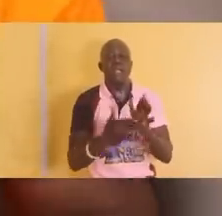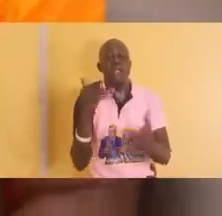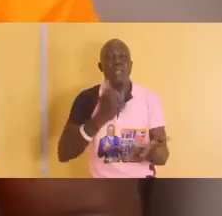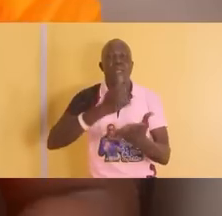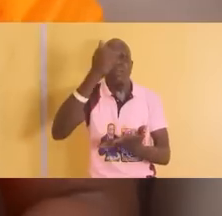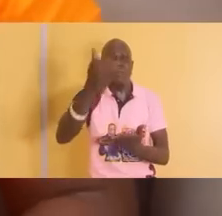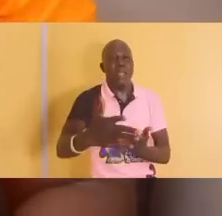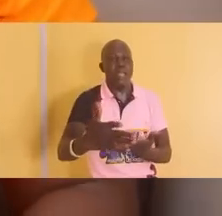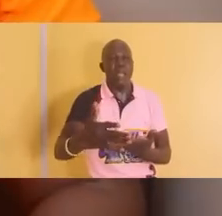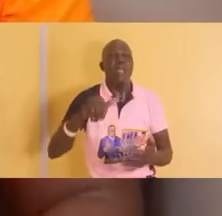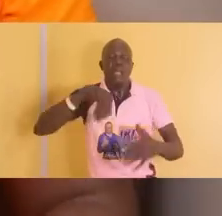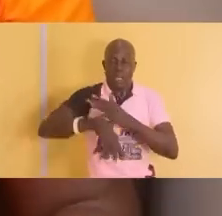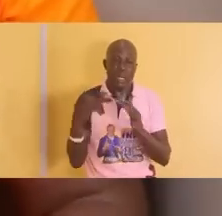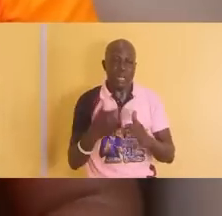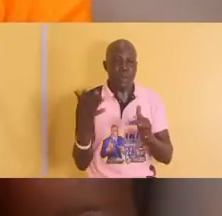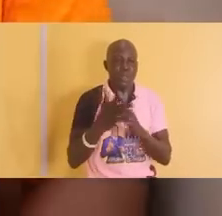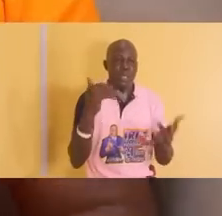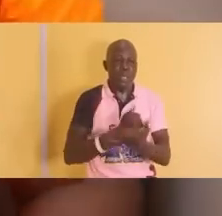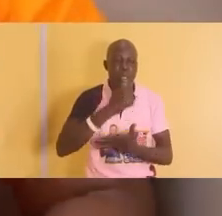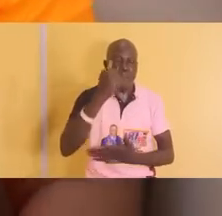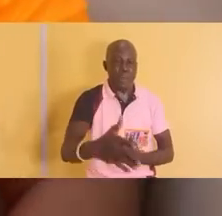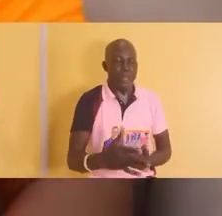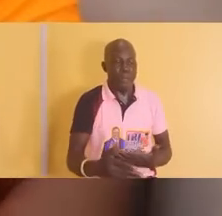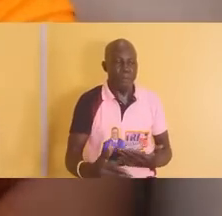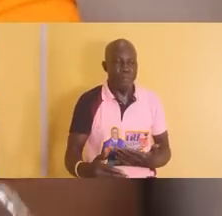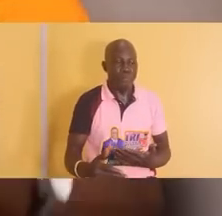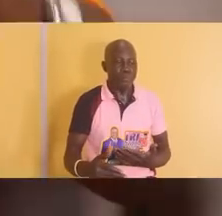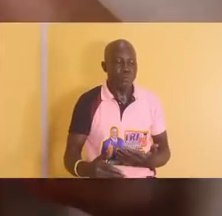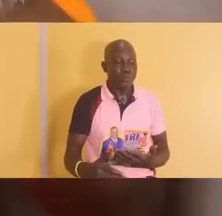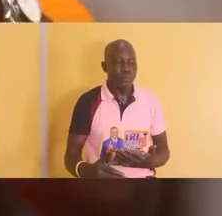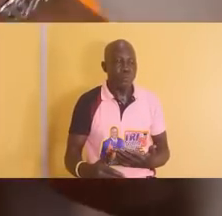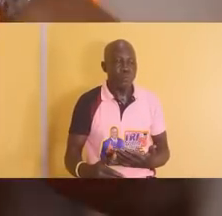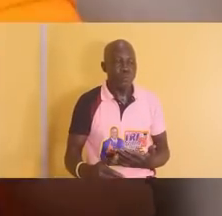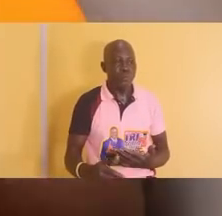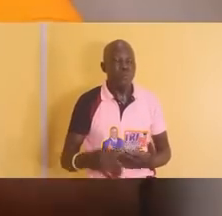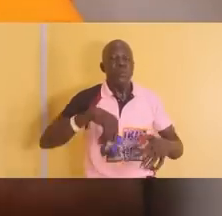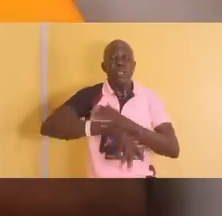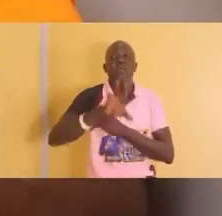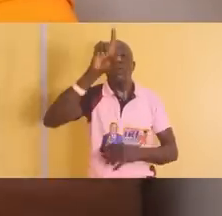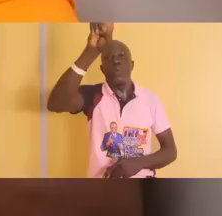Jesus. Because Jesus. In the name of Jesus. To